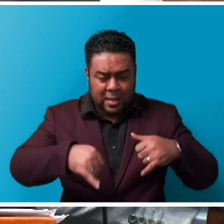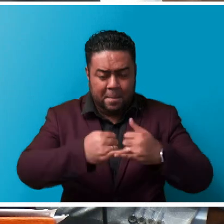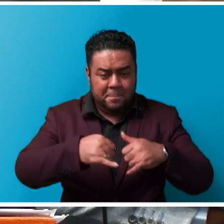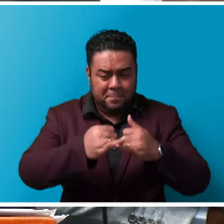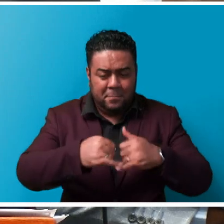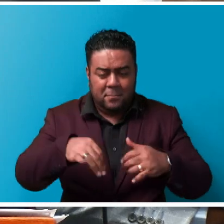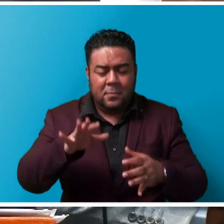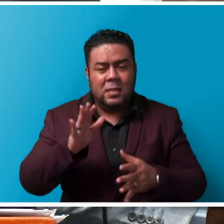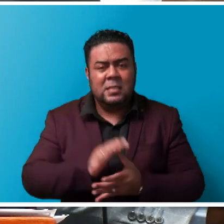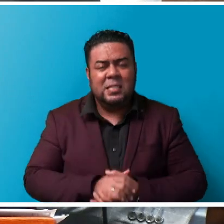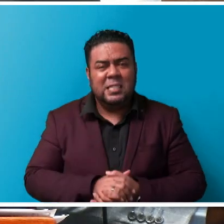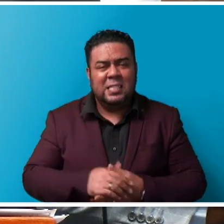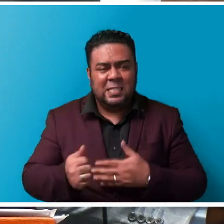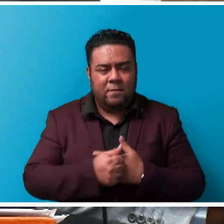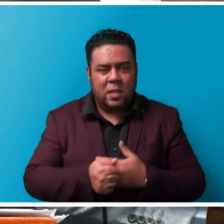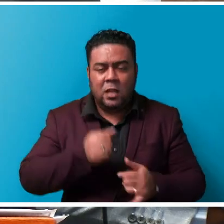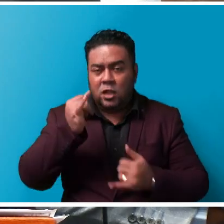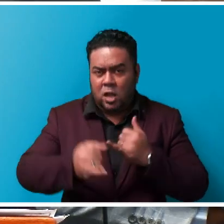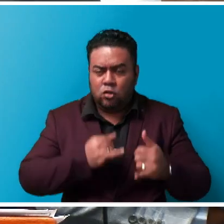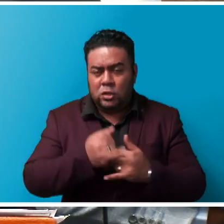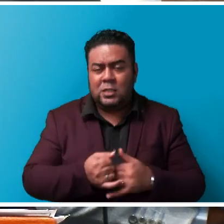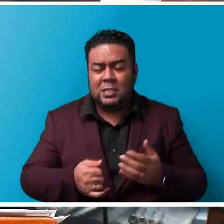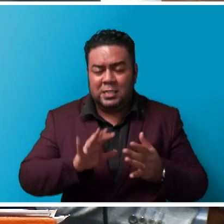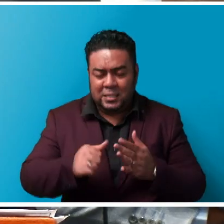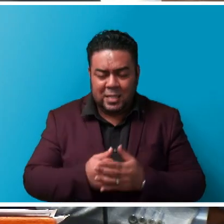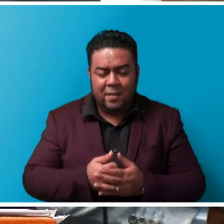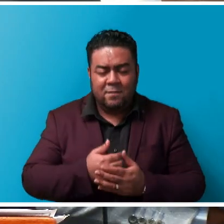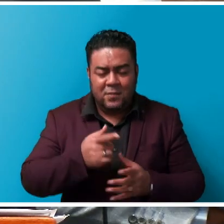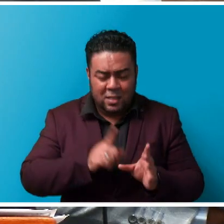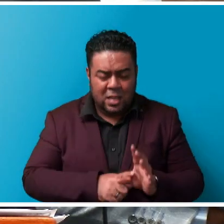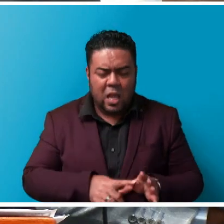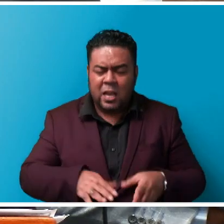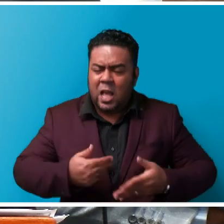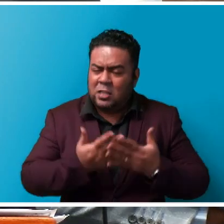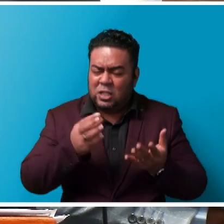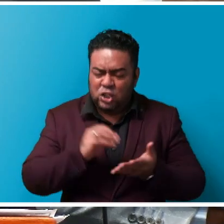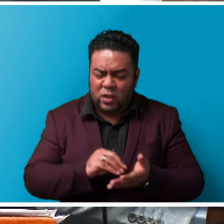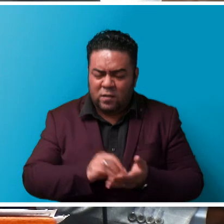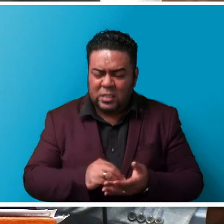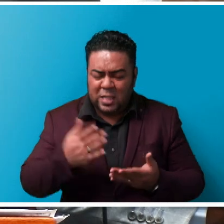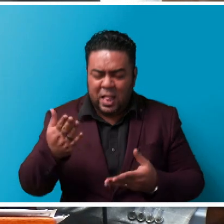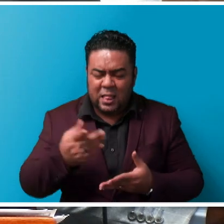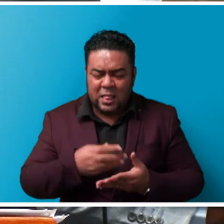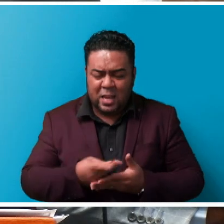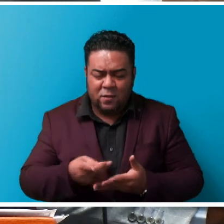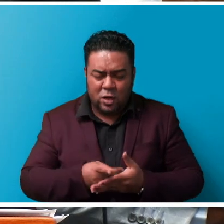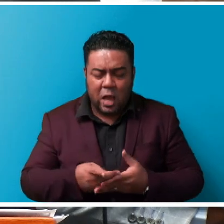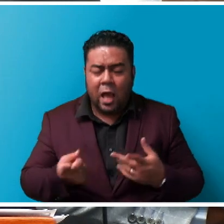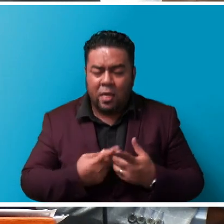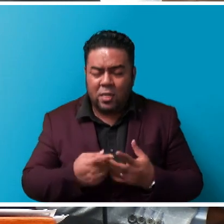and international standards and enhancing service delivery. The other issue is the